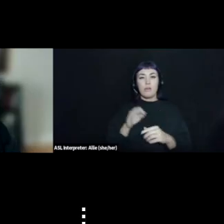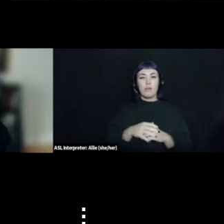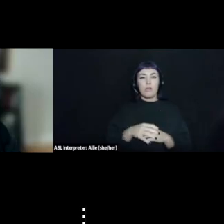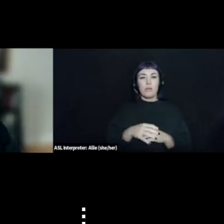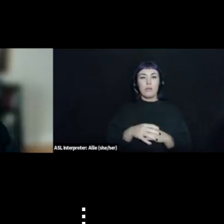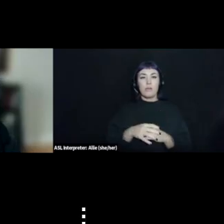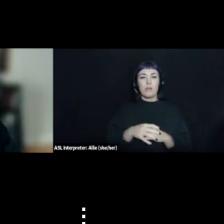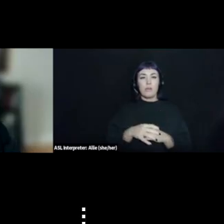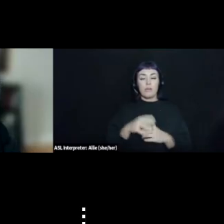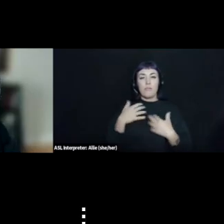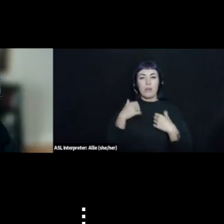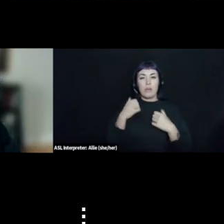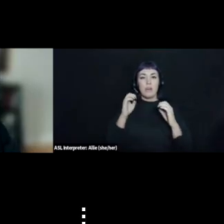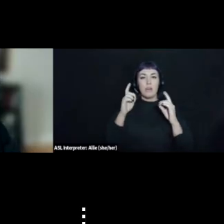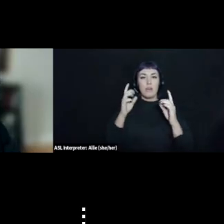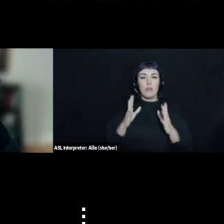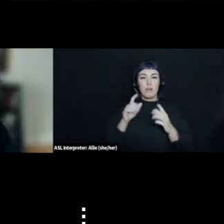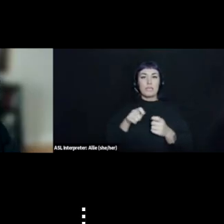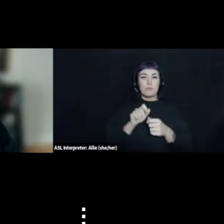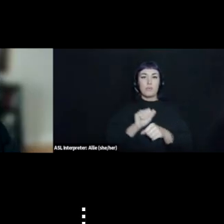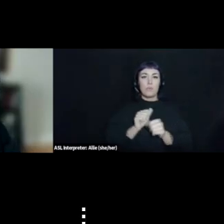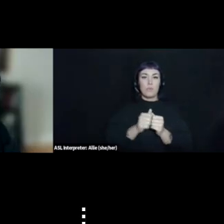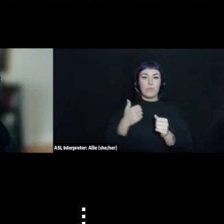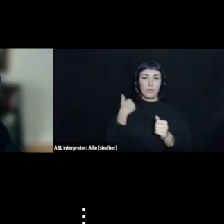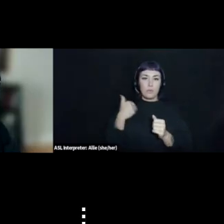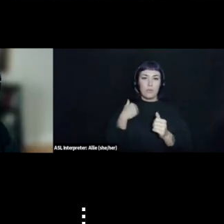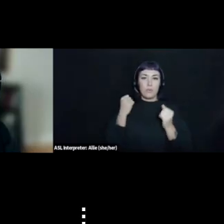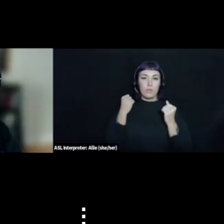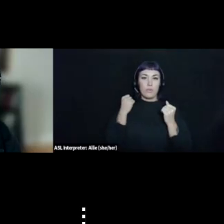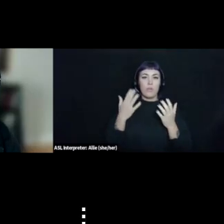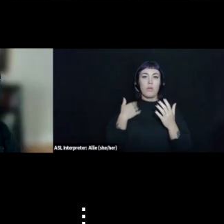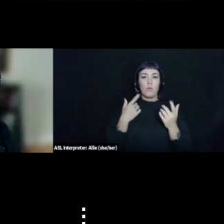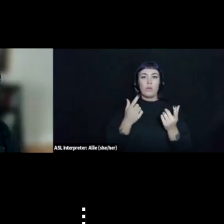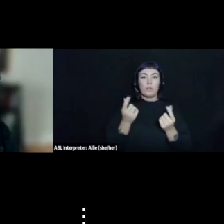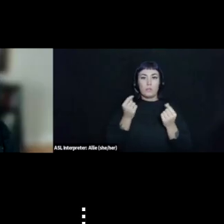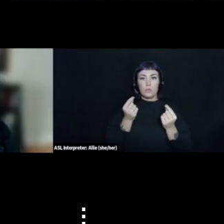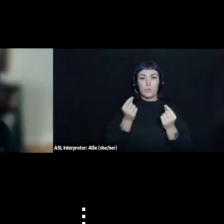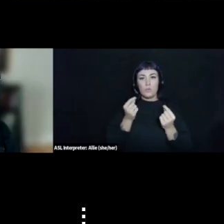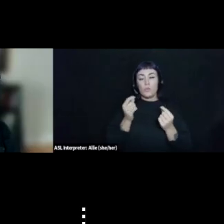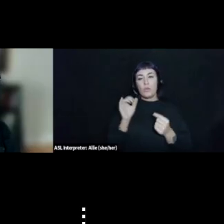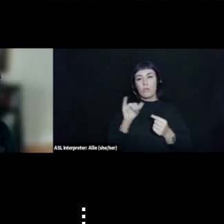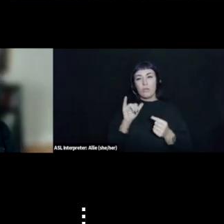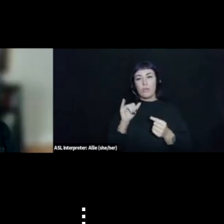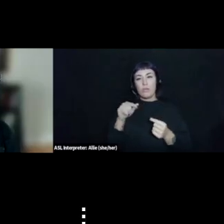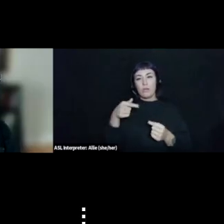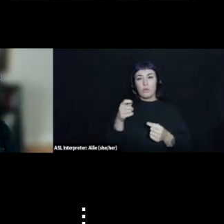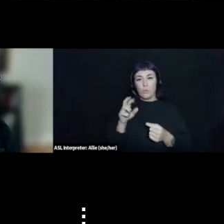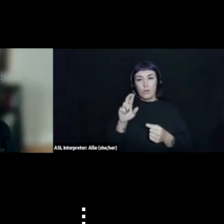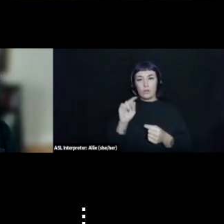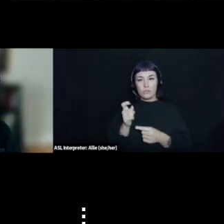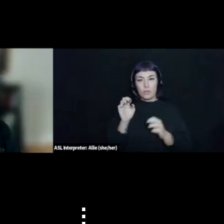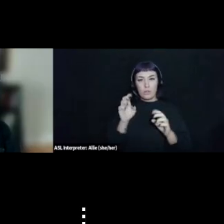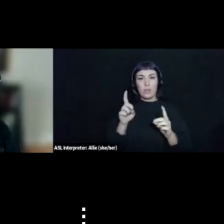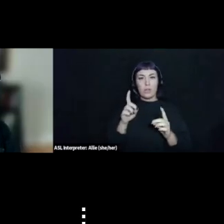educator. I specifically work with youth. And a lot of what I do is like queer sex ed and then like harm